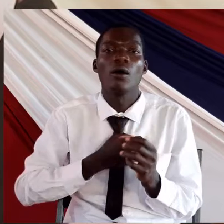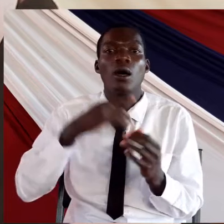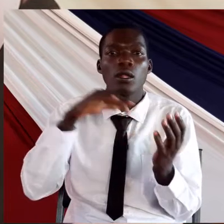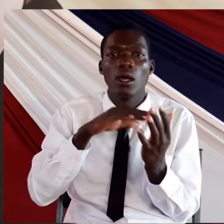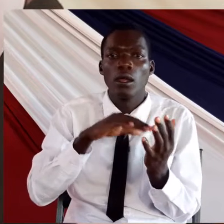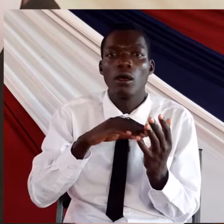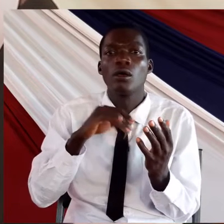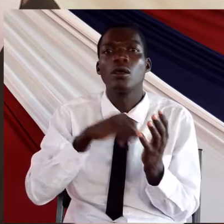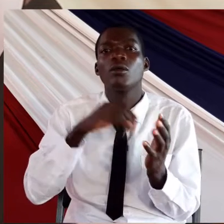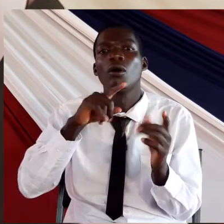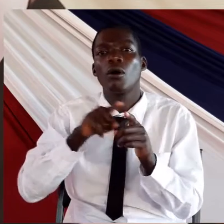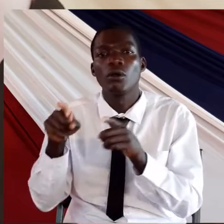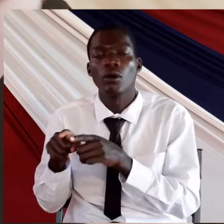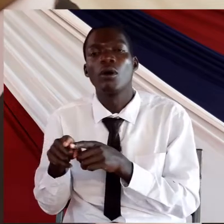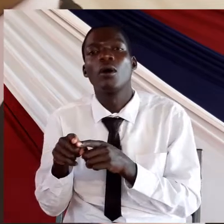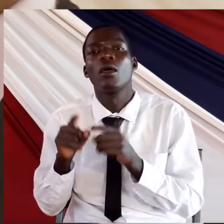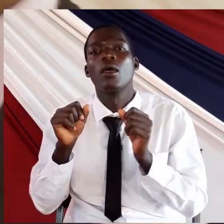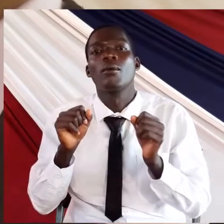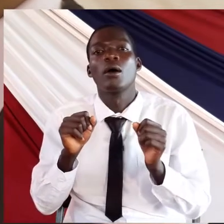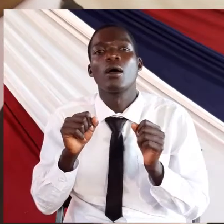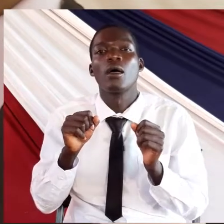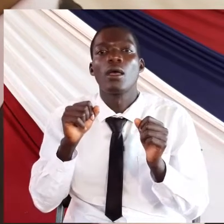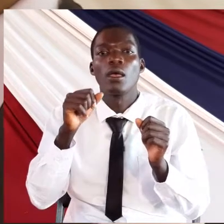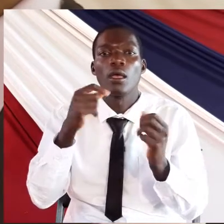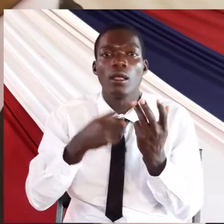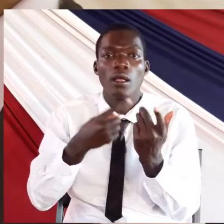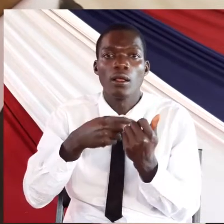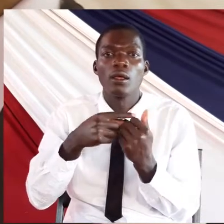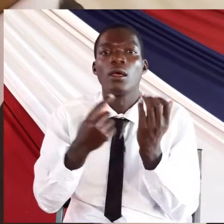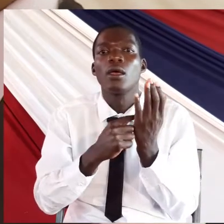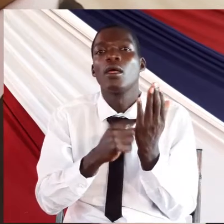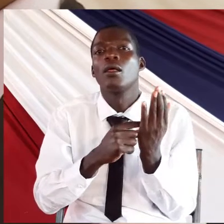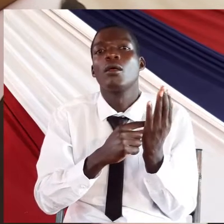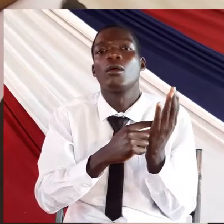more. It's also been argued that the accounts in Genesis 1